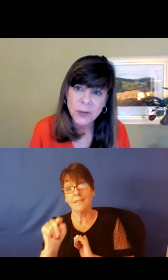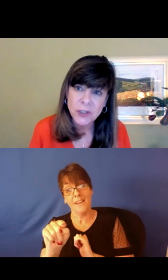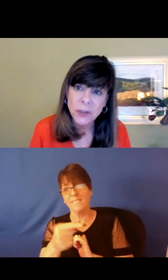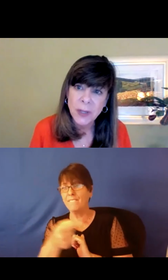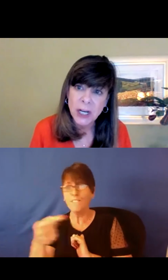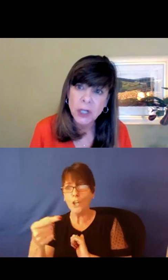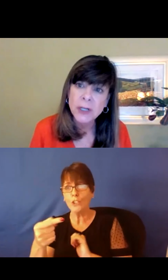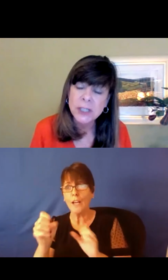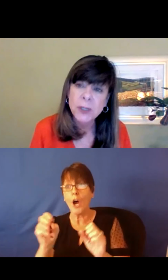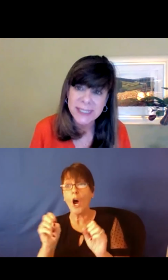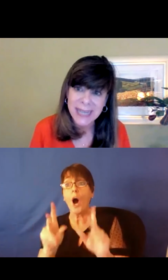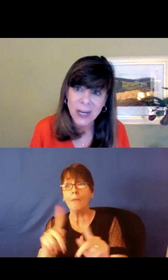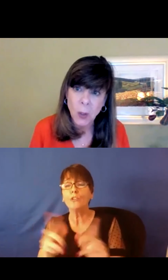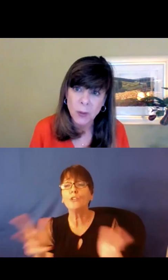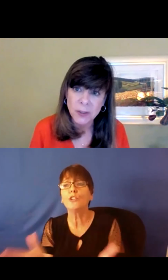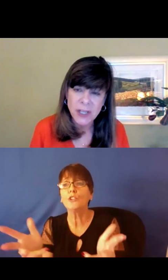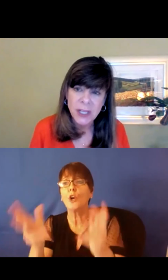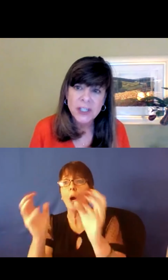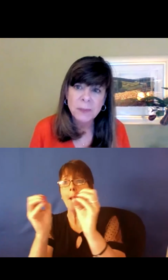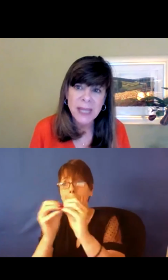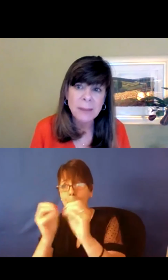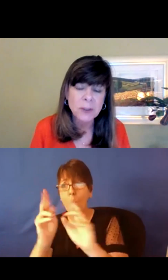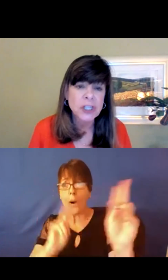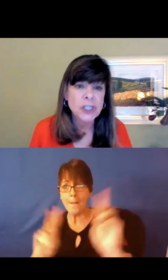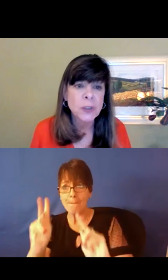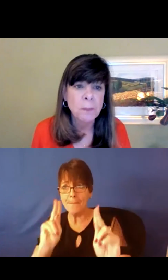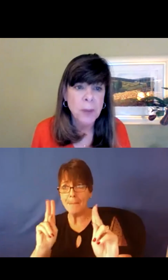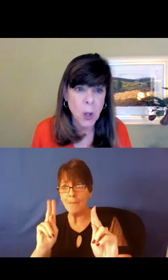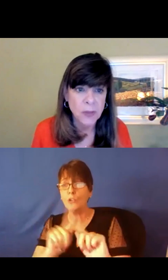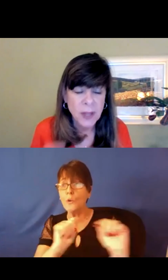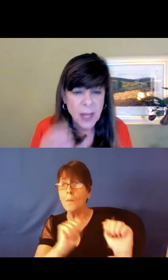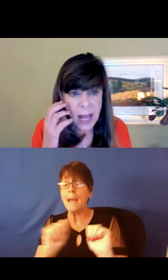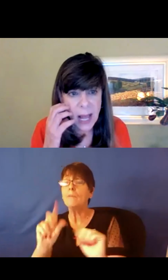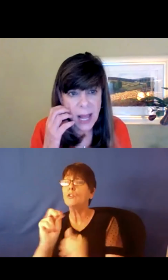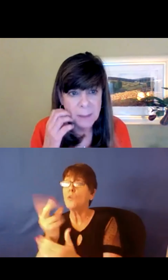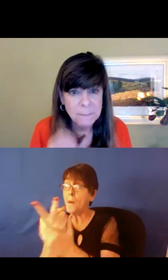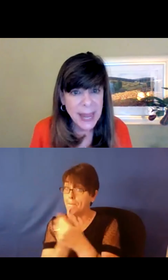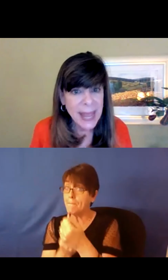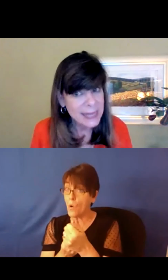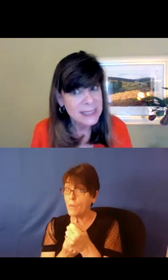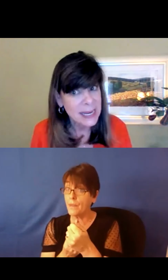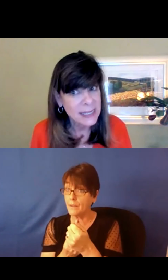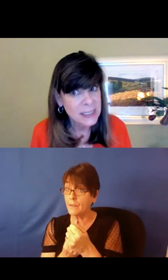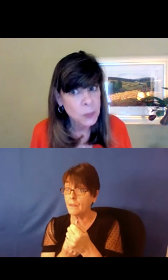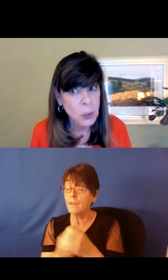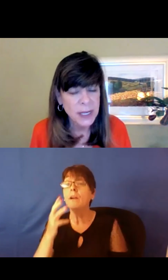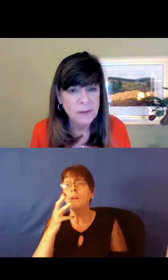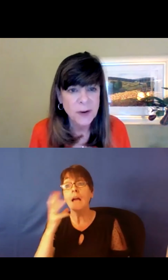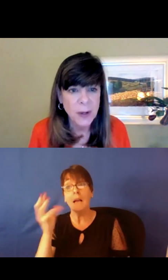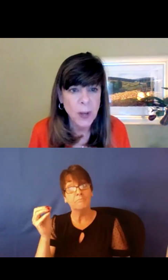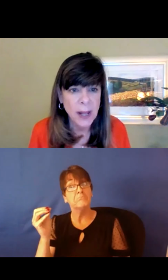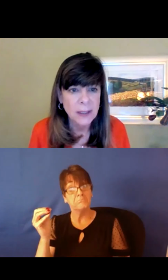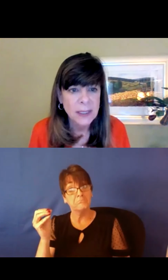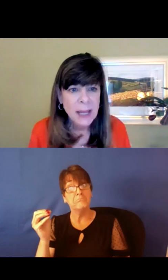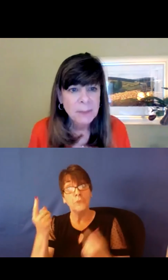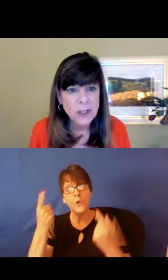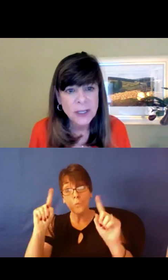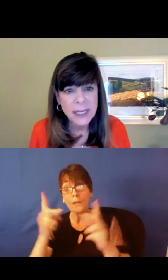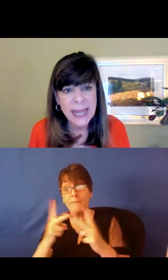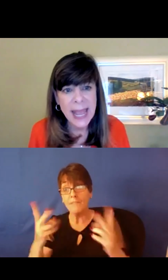opportunities to encourage more stakeholders to be able to do both. And it's working very